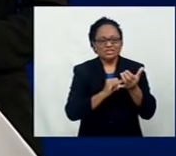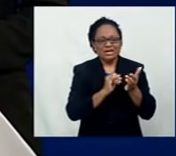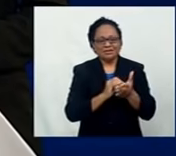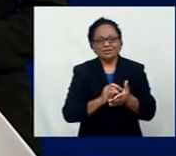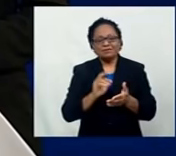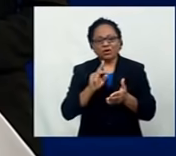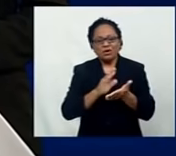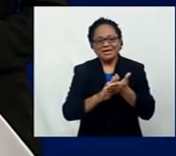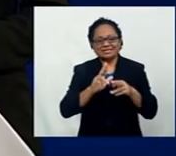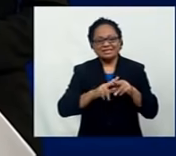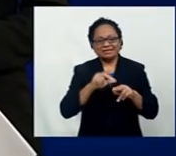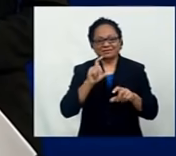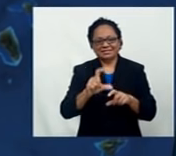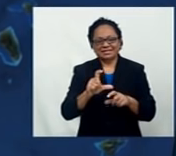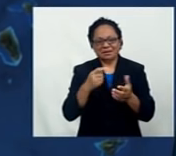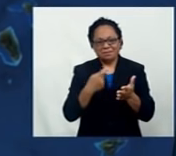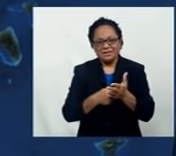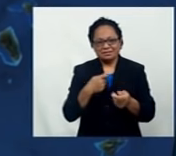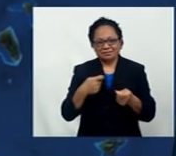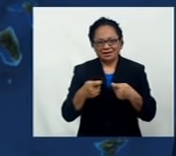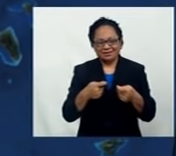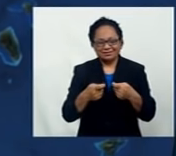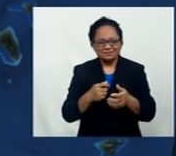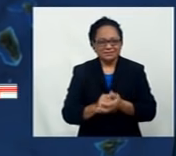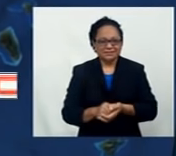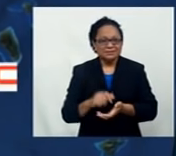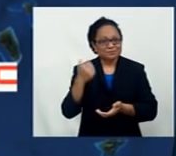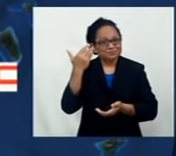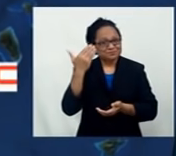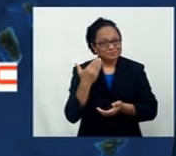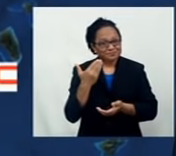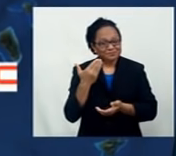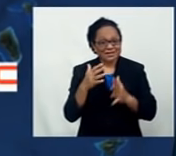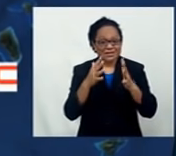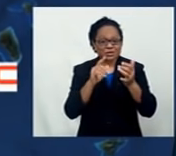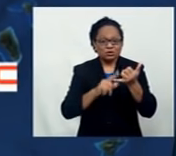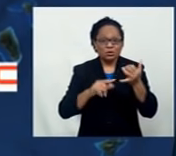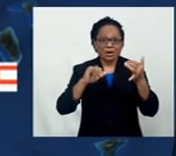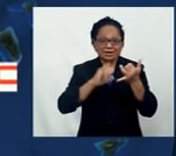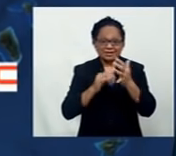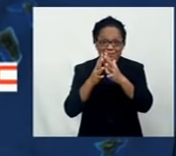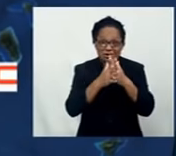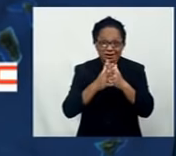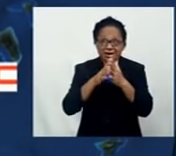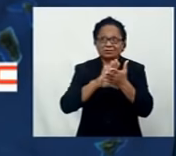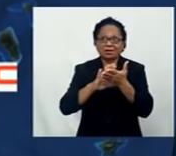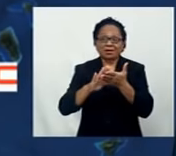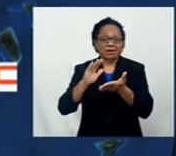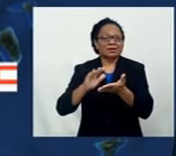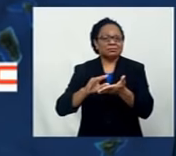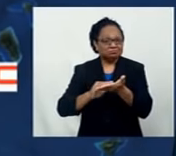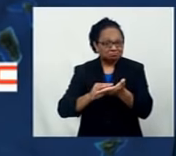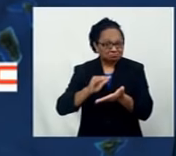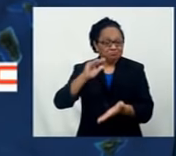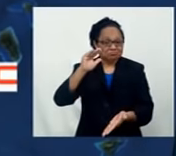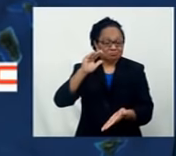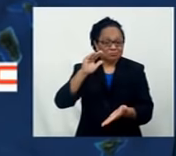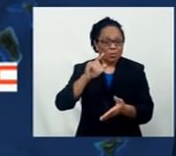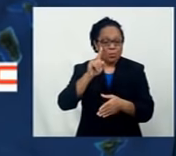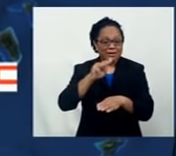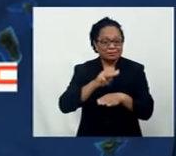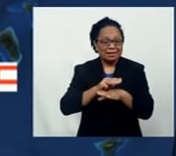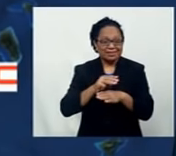the latest figures from the money market. Good evening. The US dollar rose to a 9-month high amid safe haven